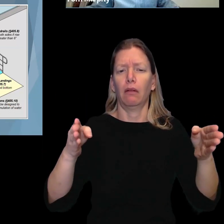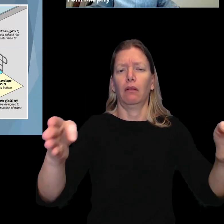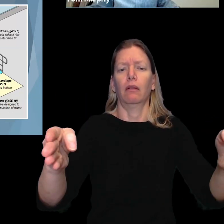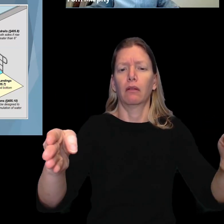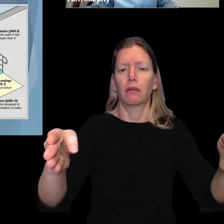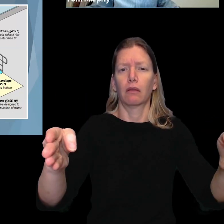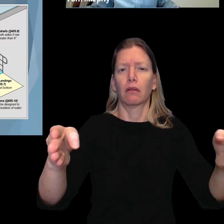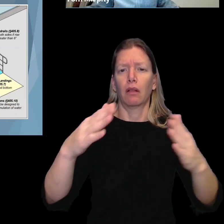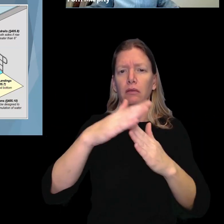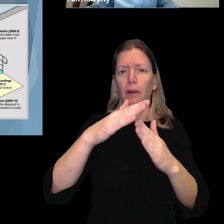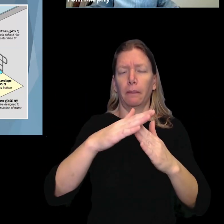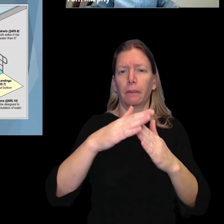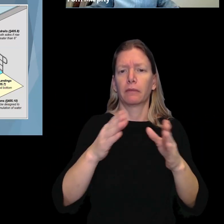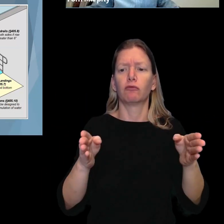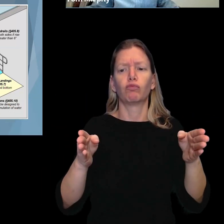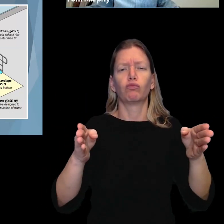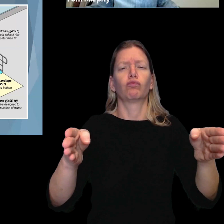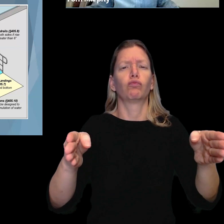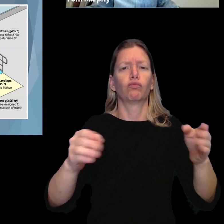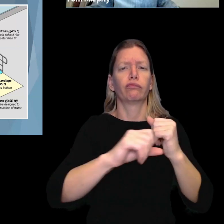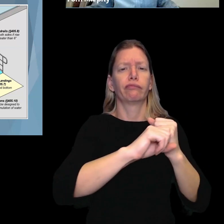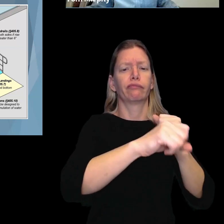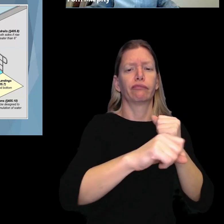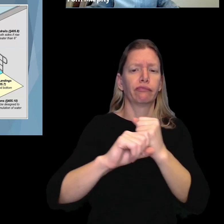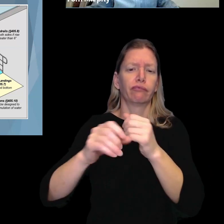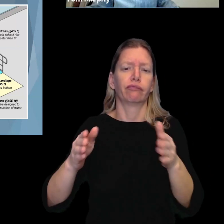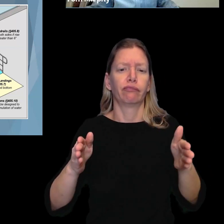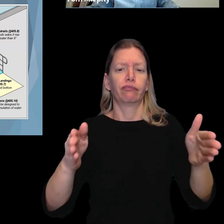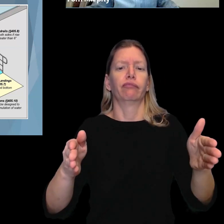just beyond the landing area at the top of the ramp.